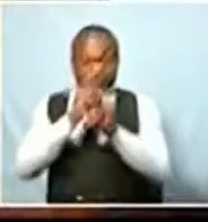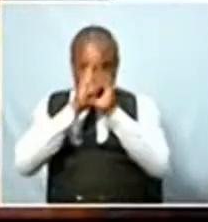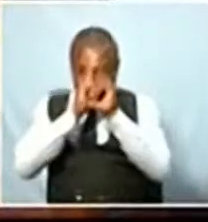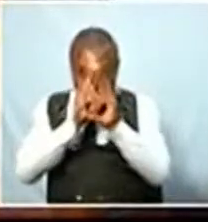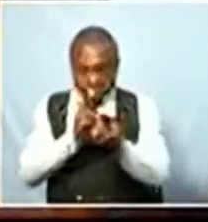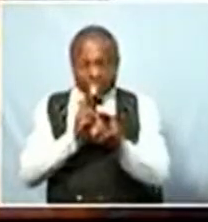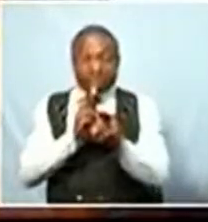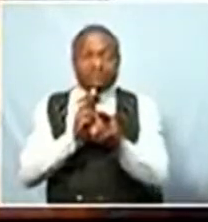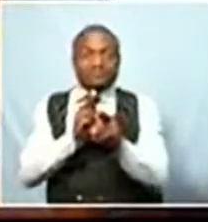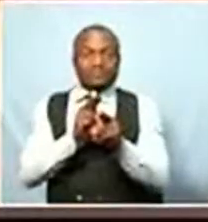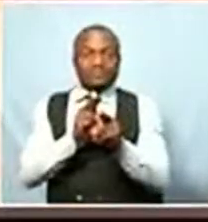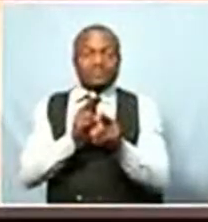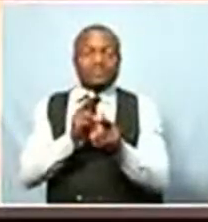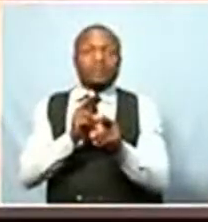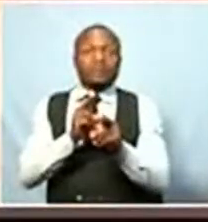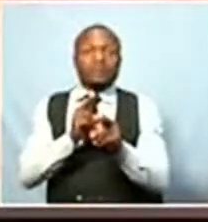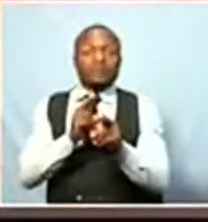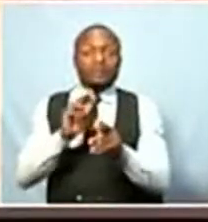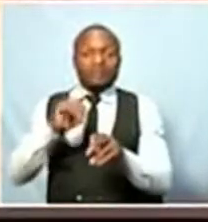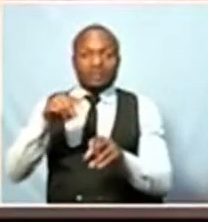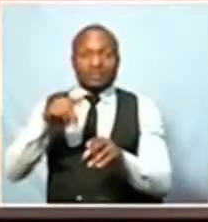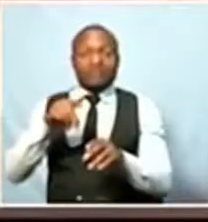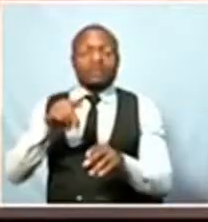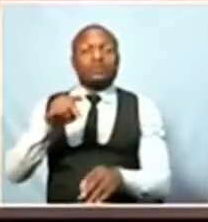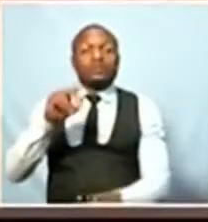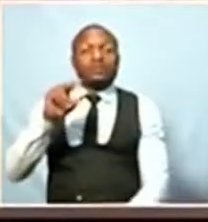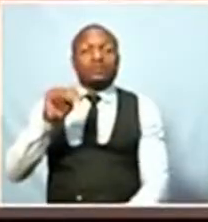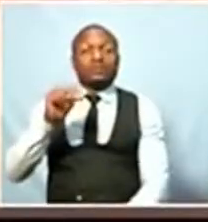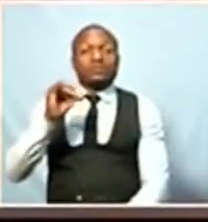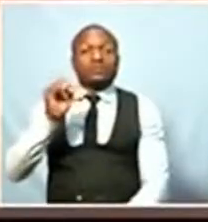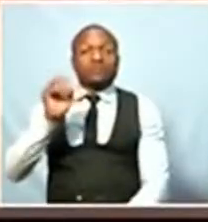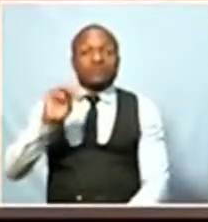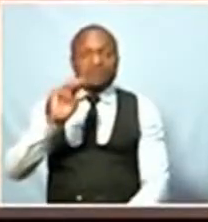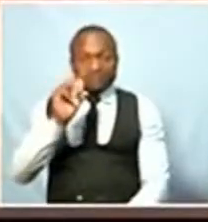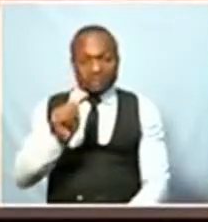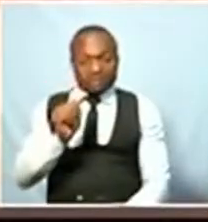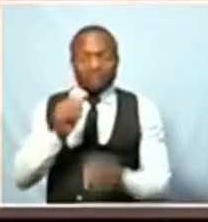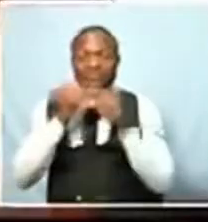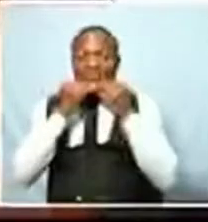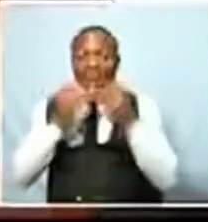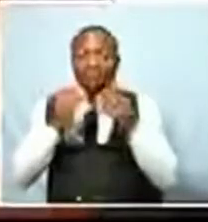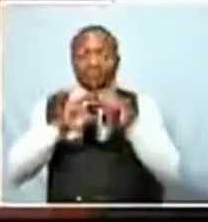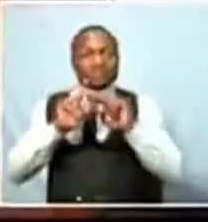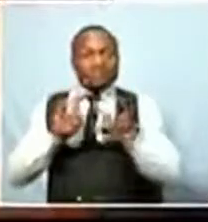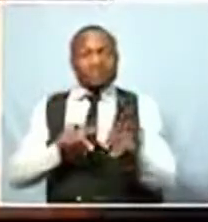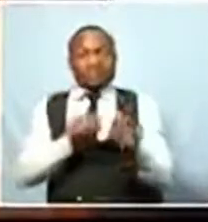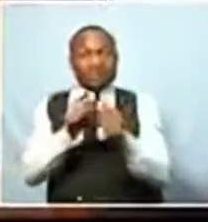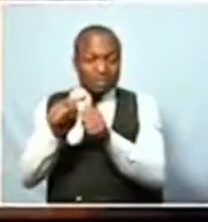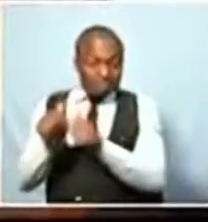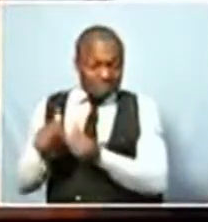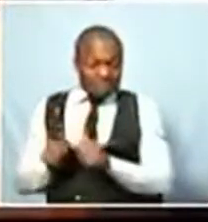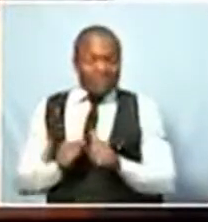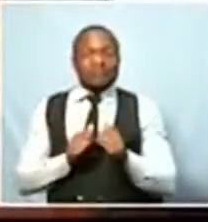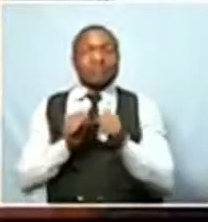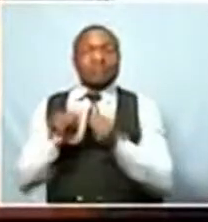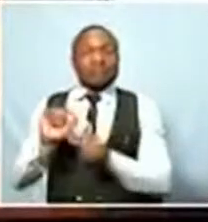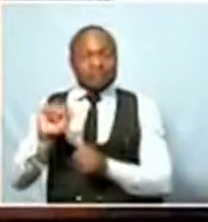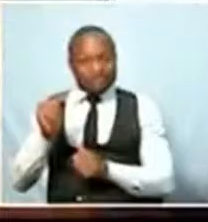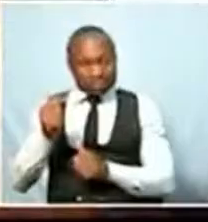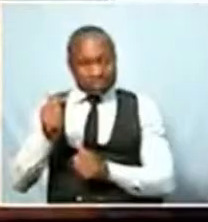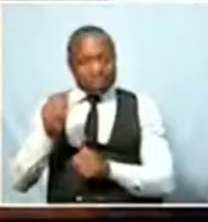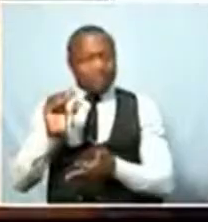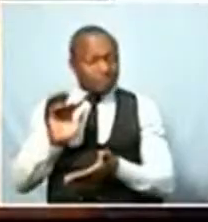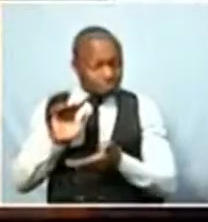Honorable Nyamba. Thank you, Chair. Acting AG, mine, I know you have allocated